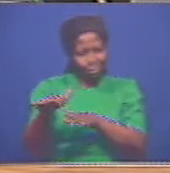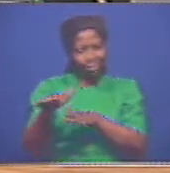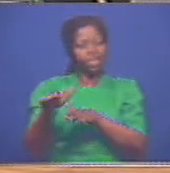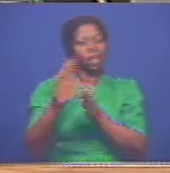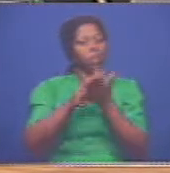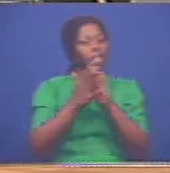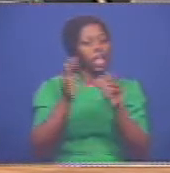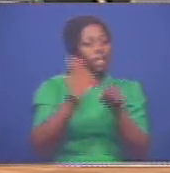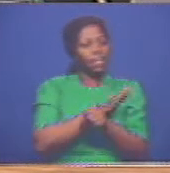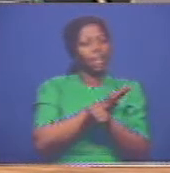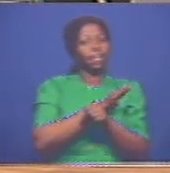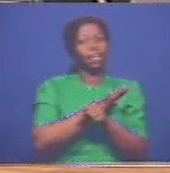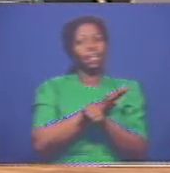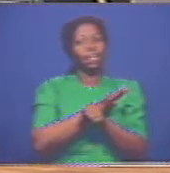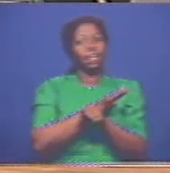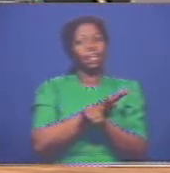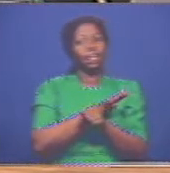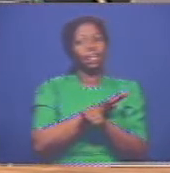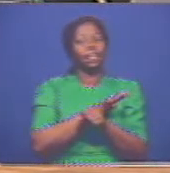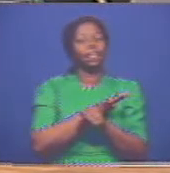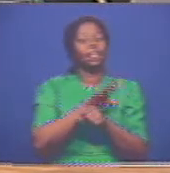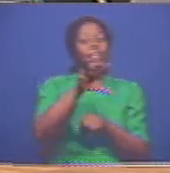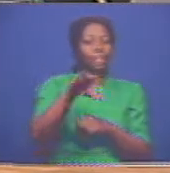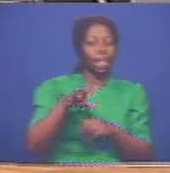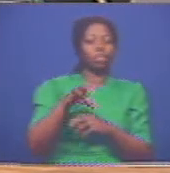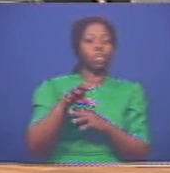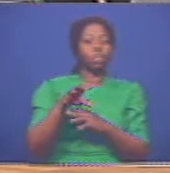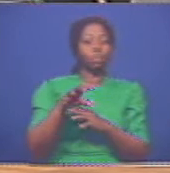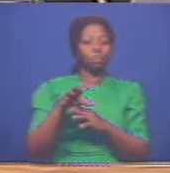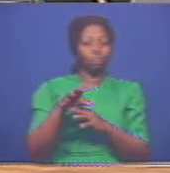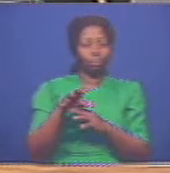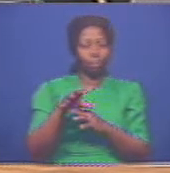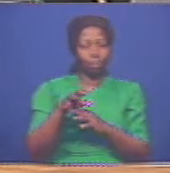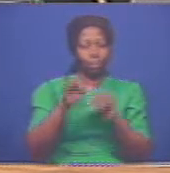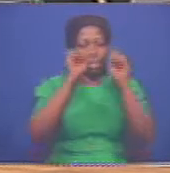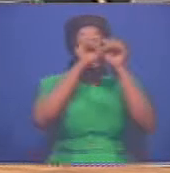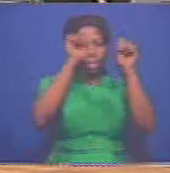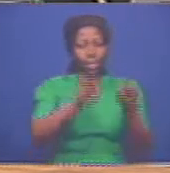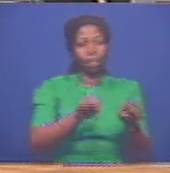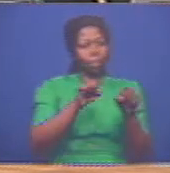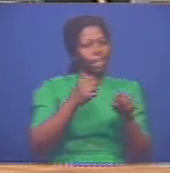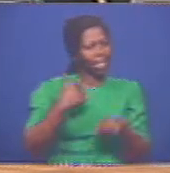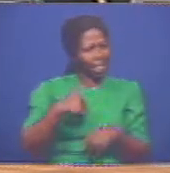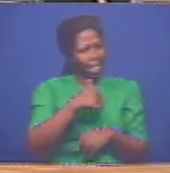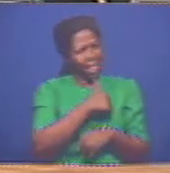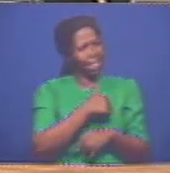comprehensive mass transport system. Mm-hmm. Are we then winking in the dark?